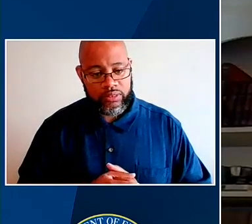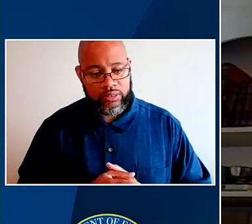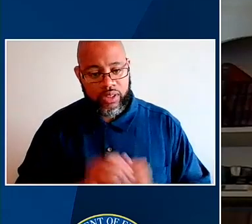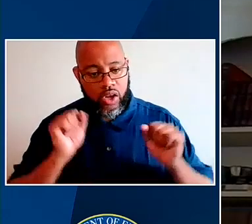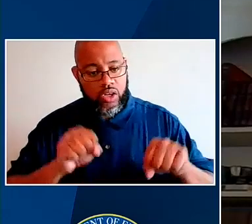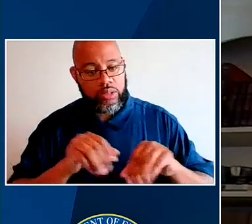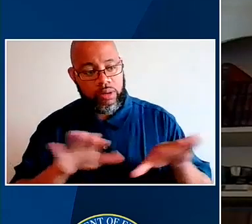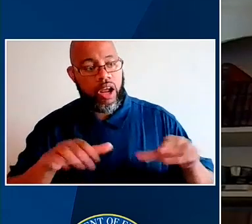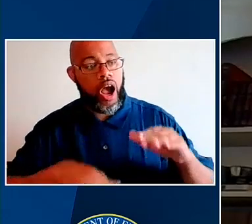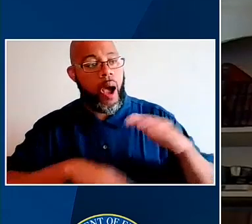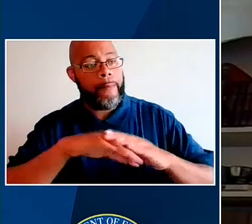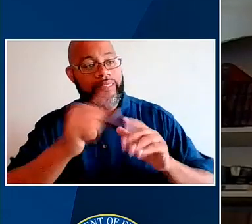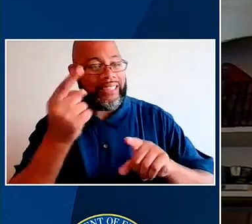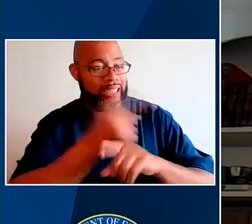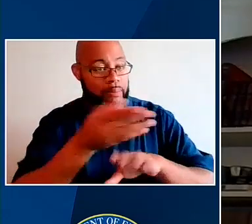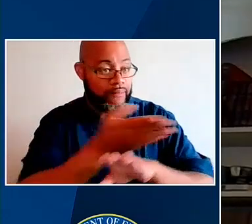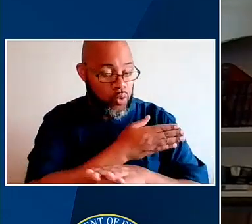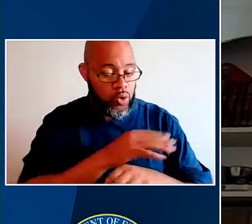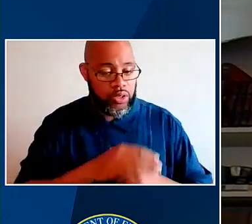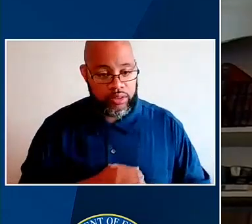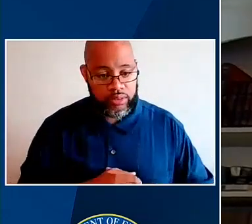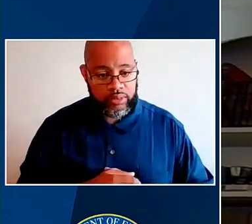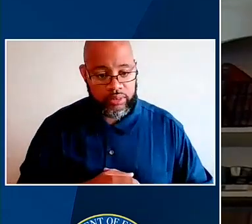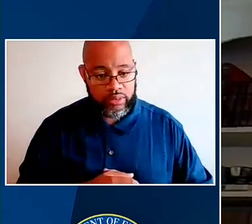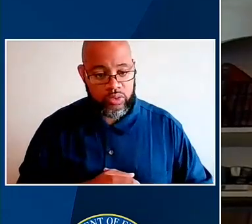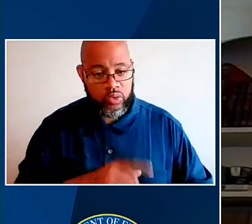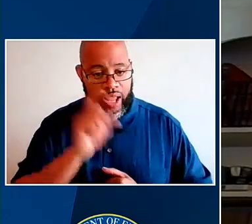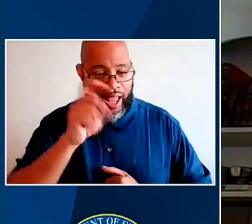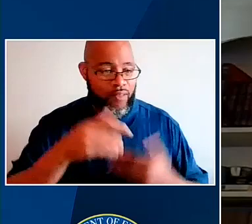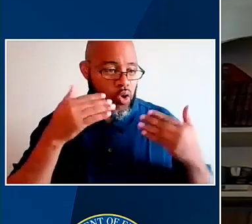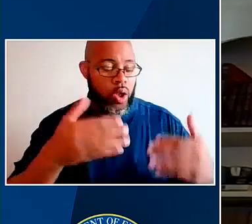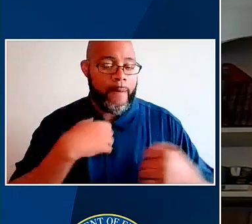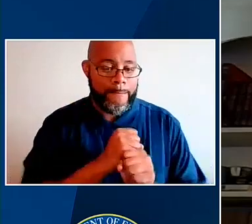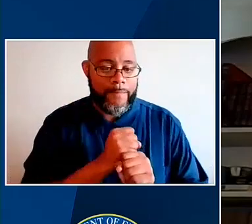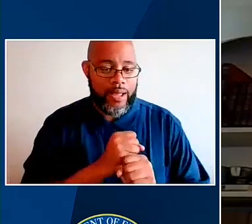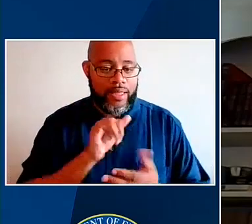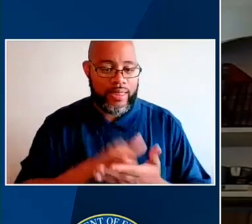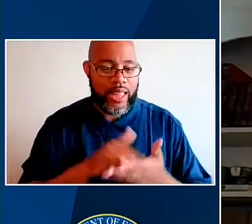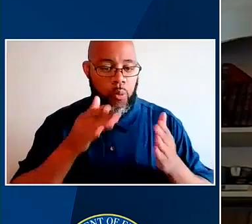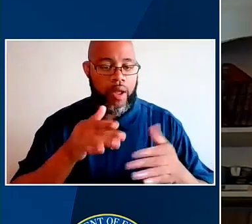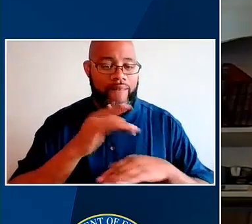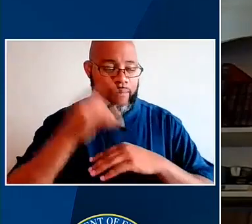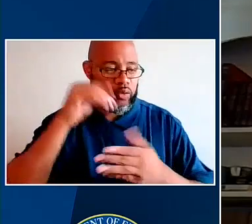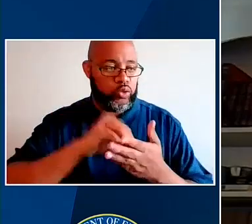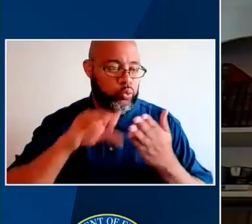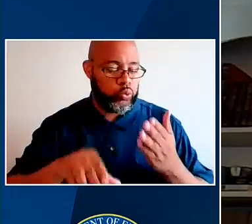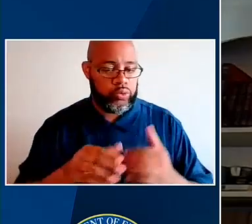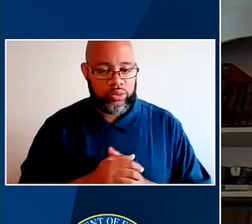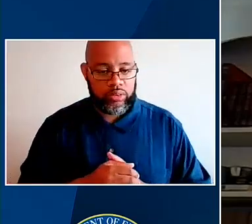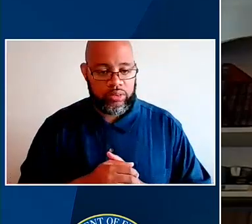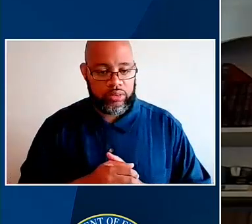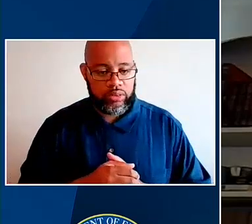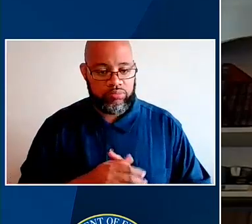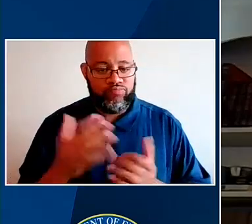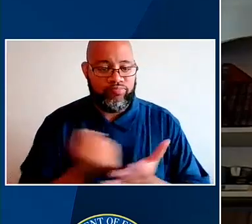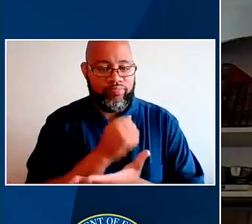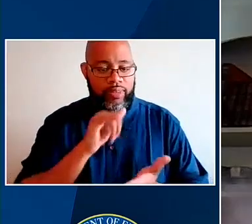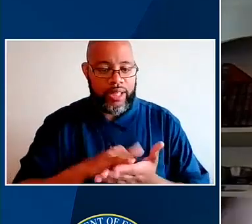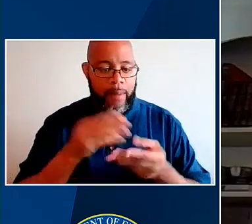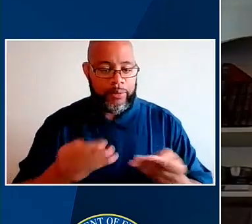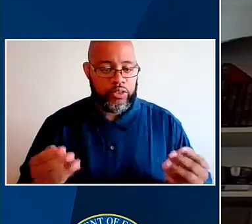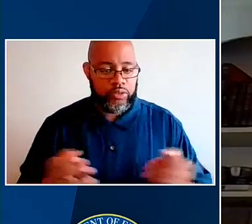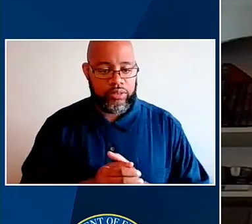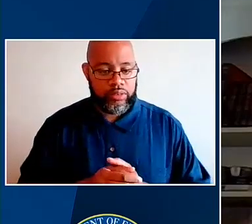Dispersed up to 10 days before, you have to go ahead and make the means available for the student to obtain those materials, which